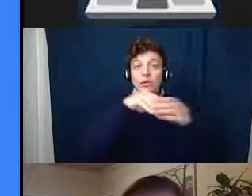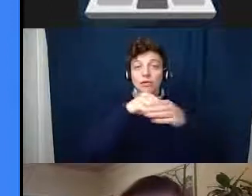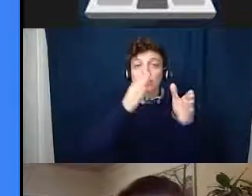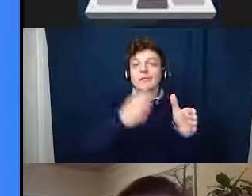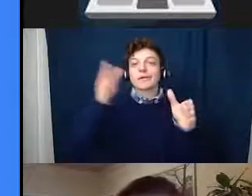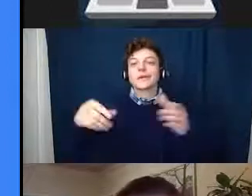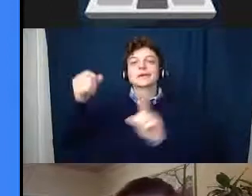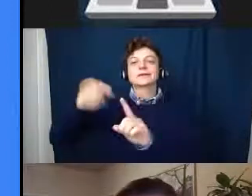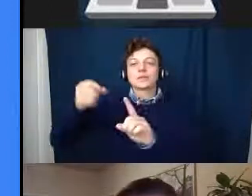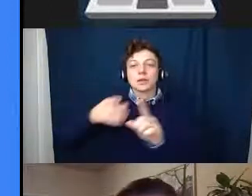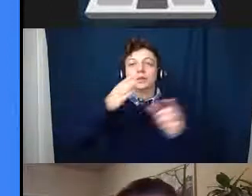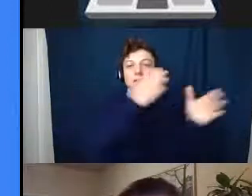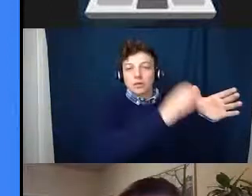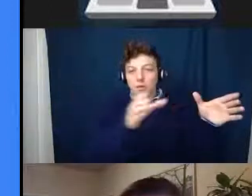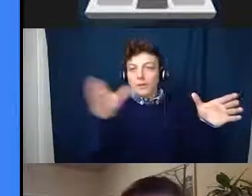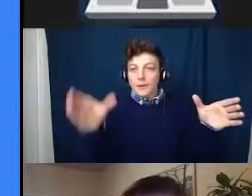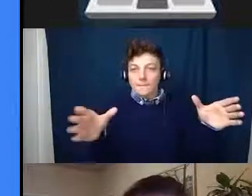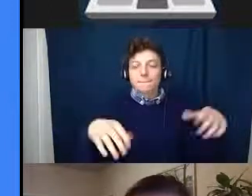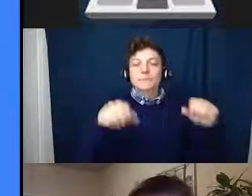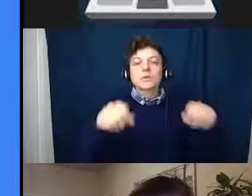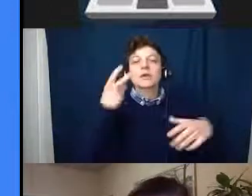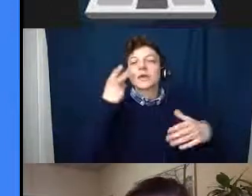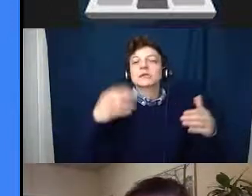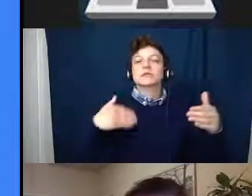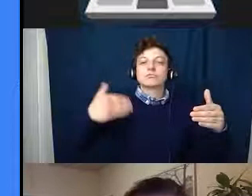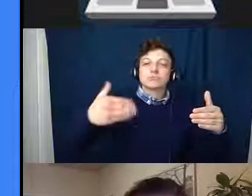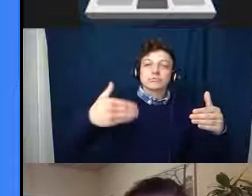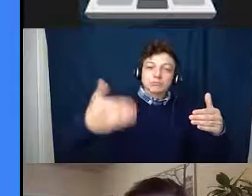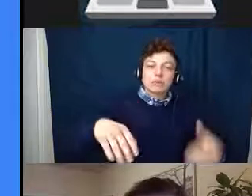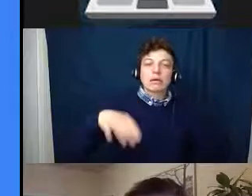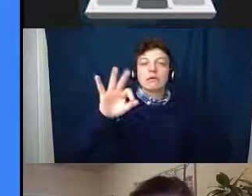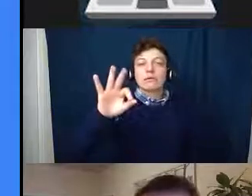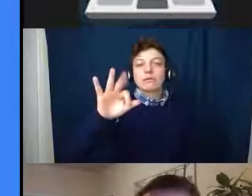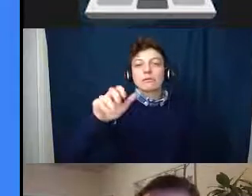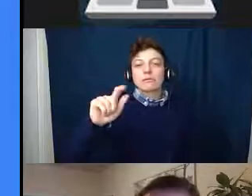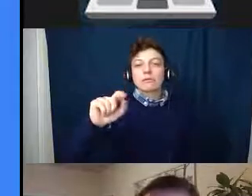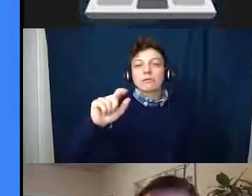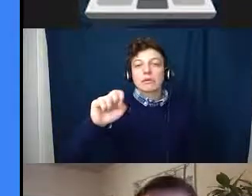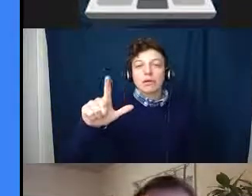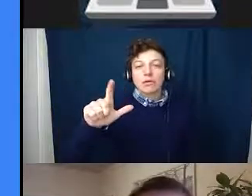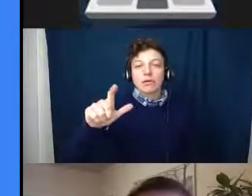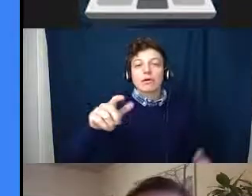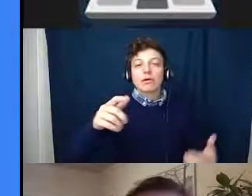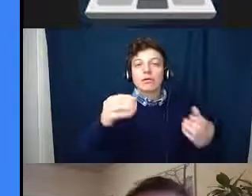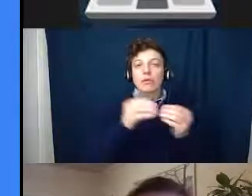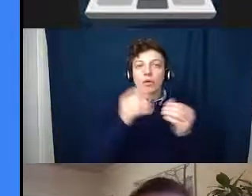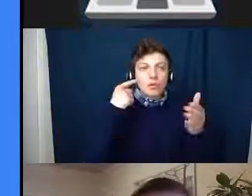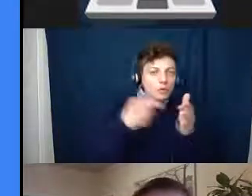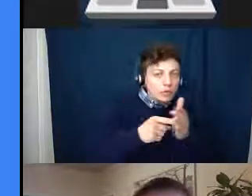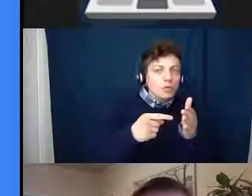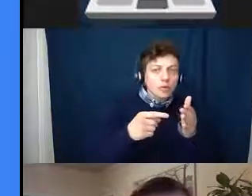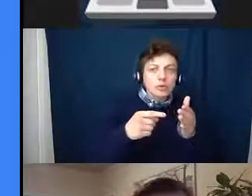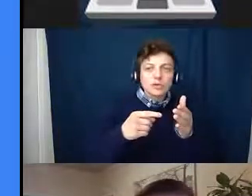And so we can see that over time, fentanyl has been detected in greater proportions of drug overdose